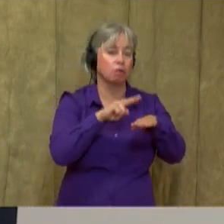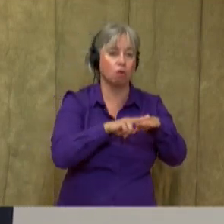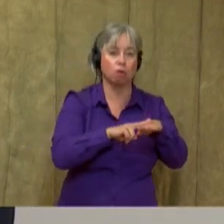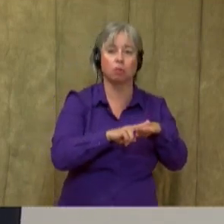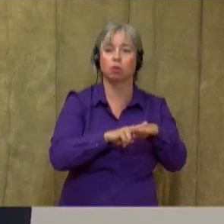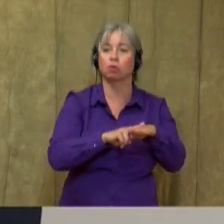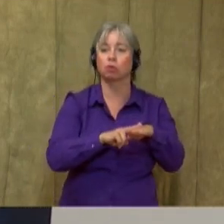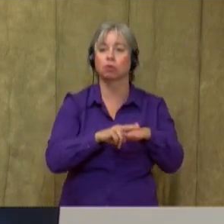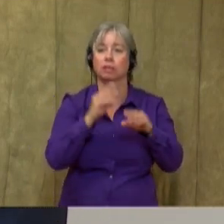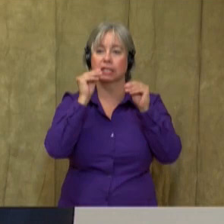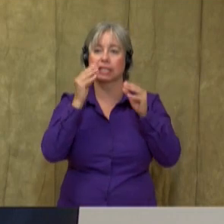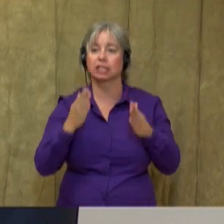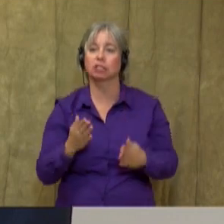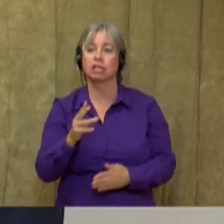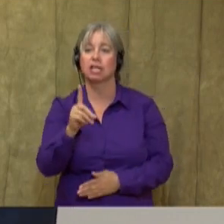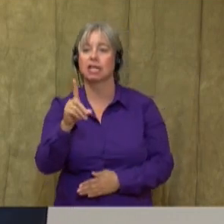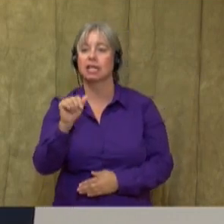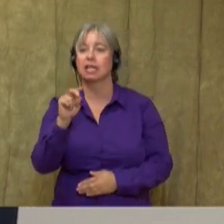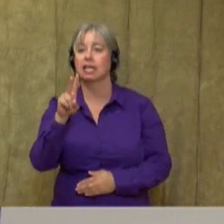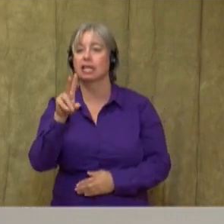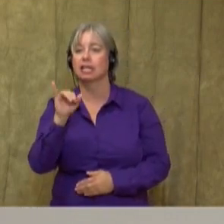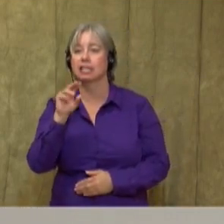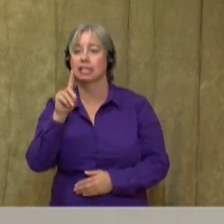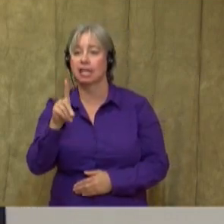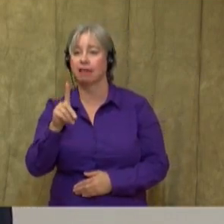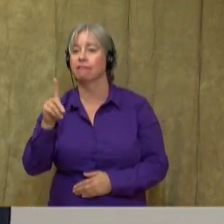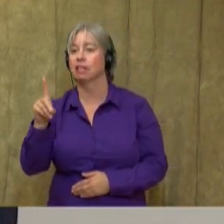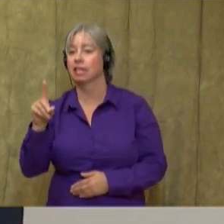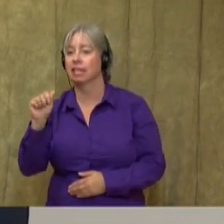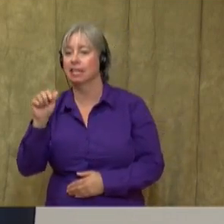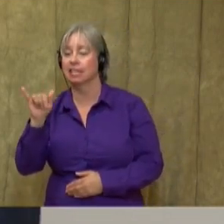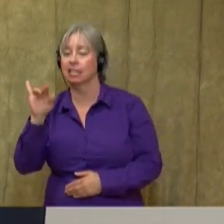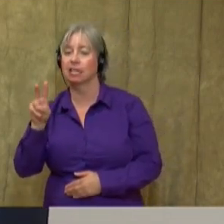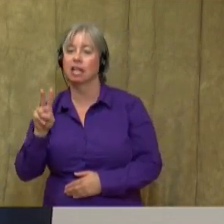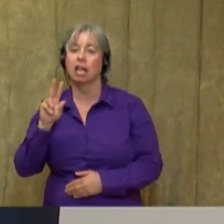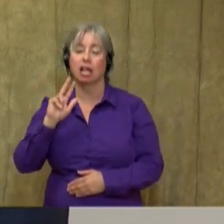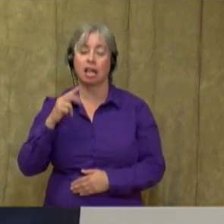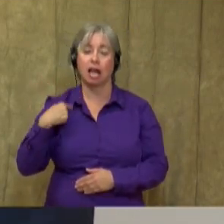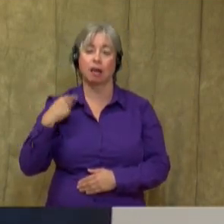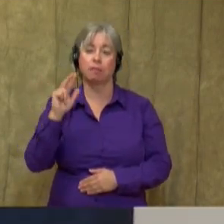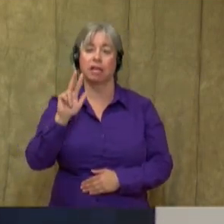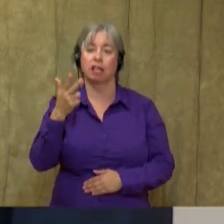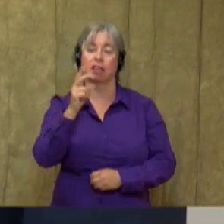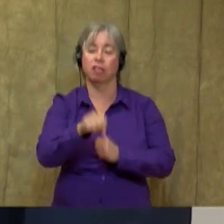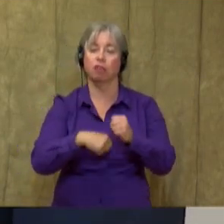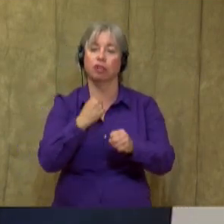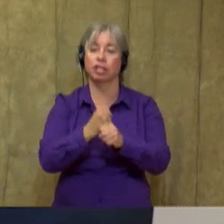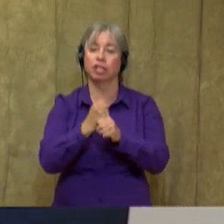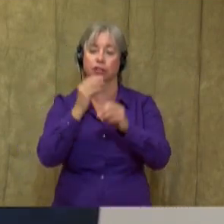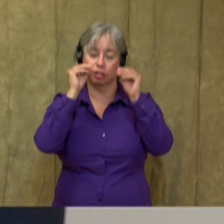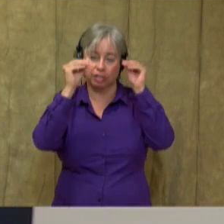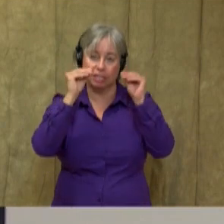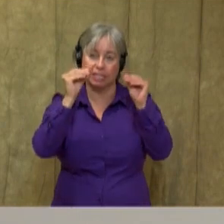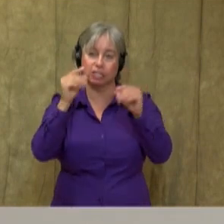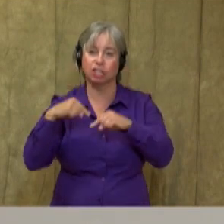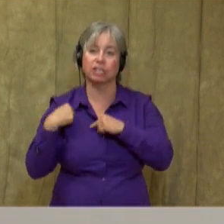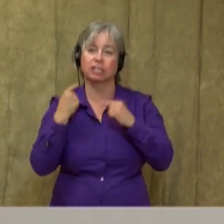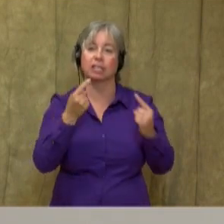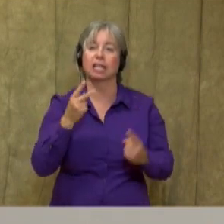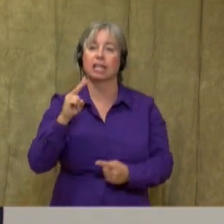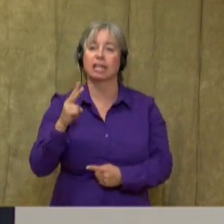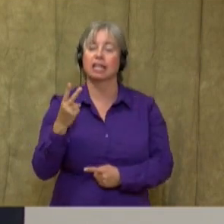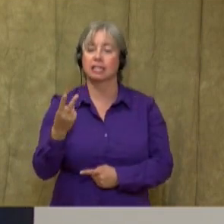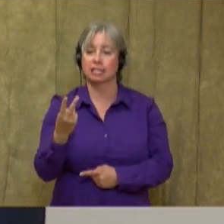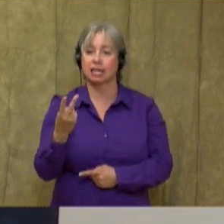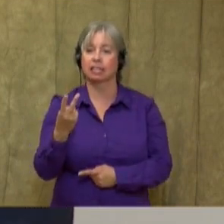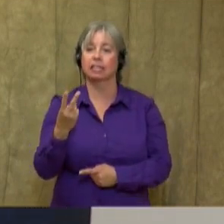My name is David Dye. I am currently in my third year of teaching at Alma Bryant, or third year of teaching and second year at Alma Bryant High School. And this semester I am teaching